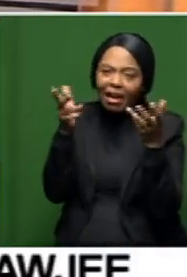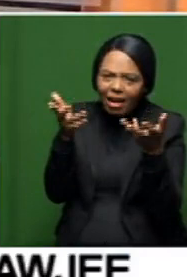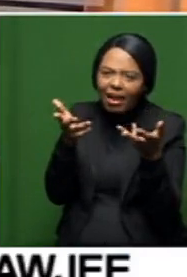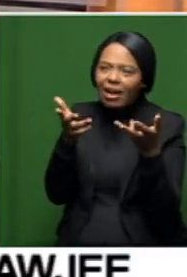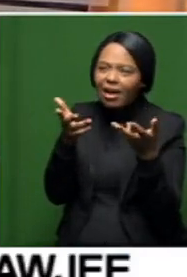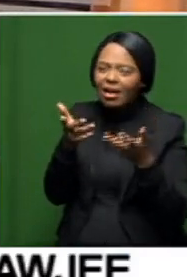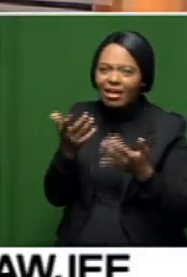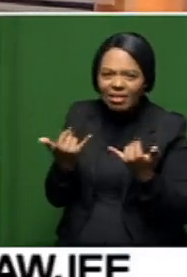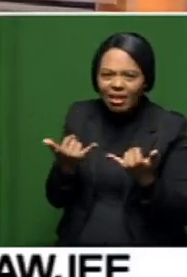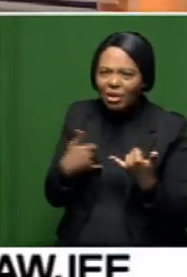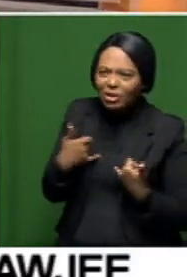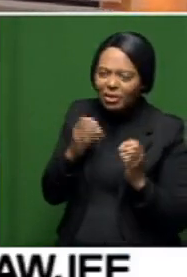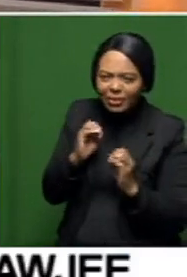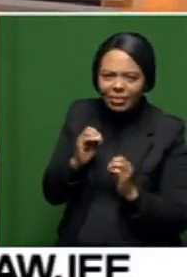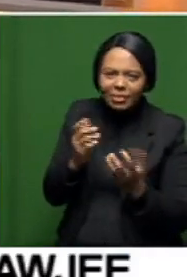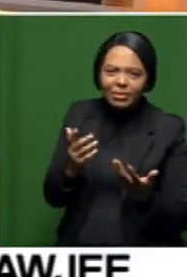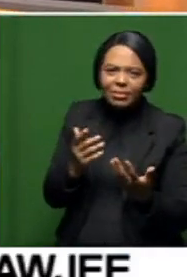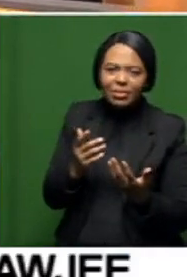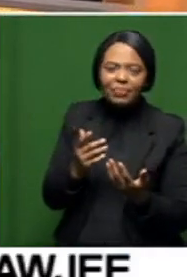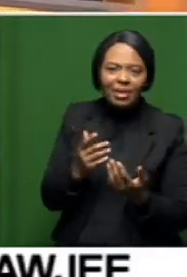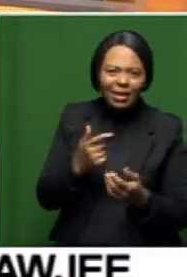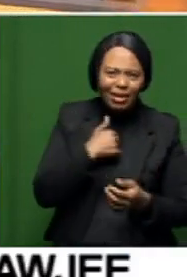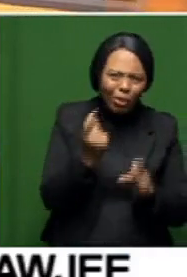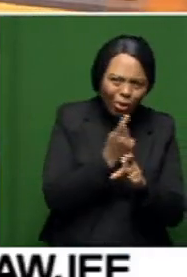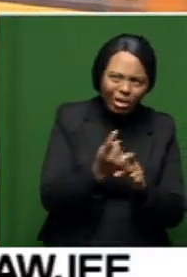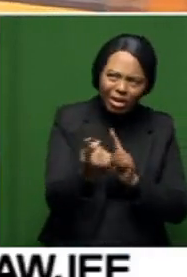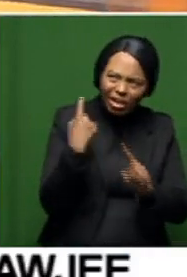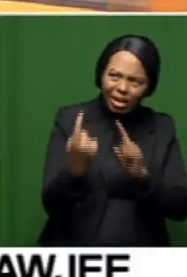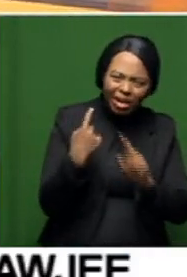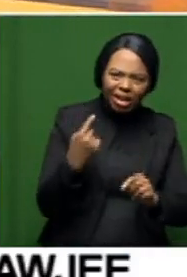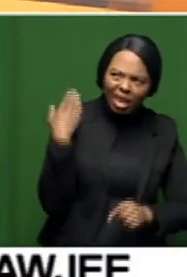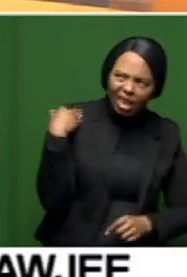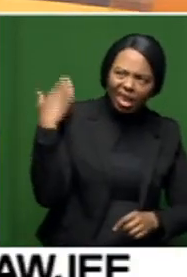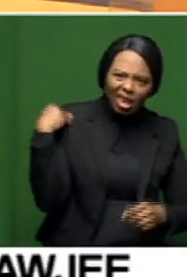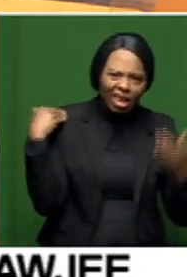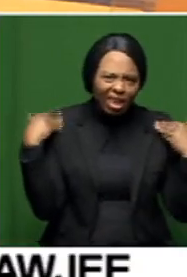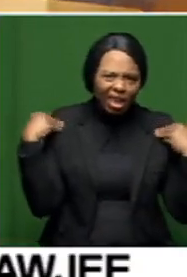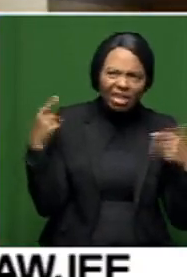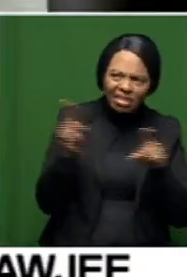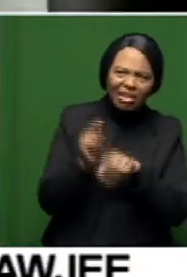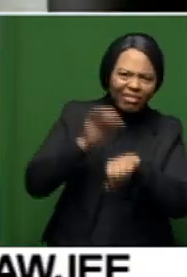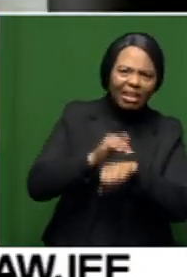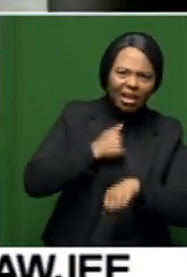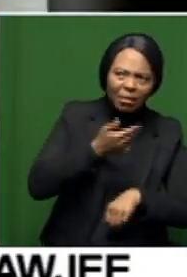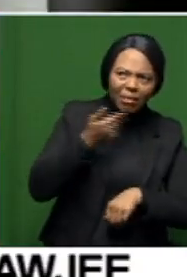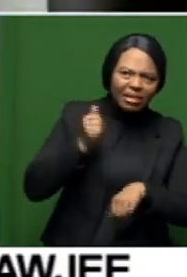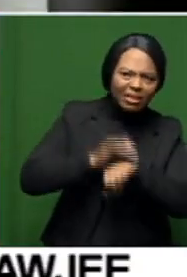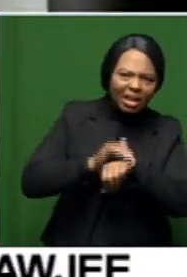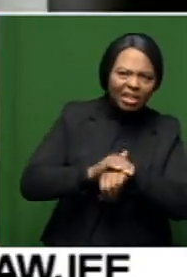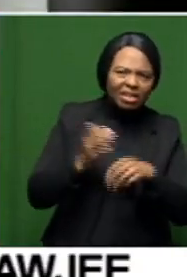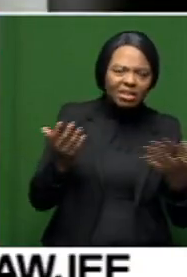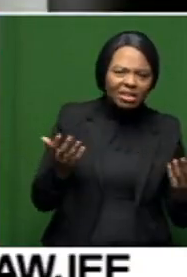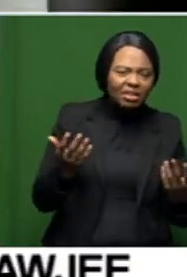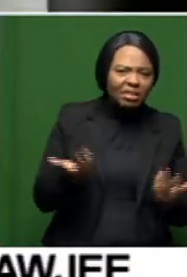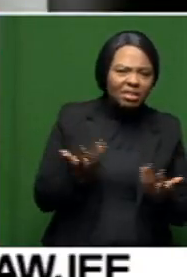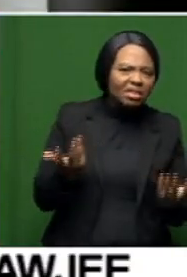you will never run across anyone. I have yet to run across a woman on the street, friend or otherwise. I mean, very, very close friends of mine have been,